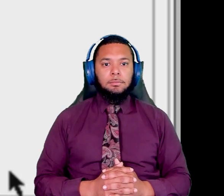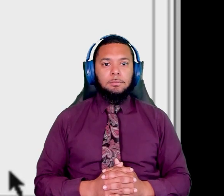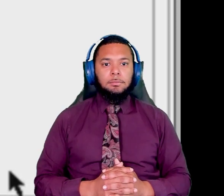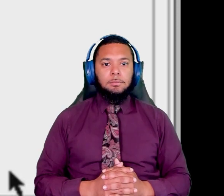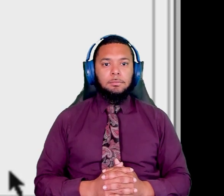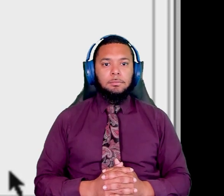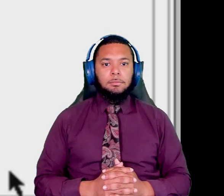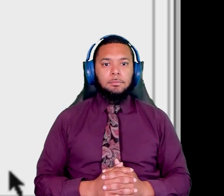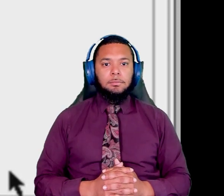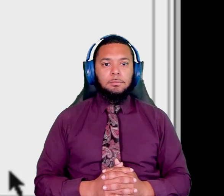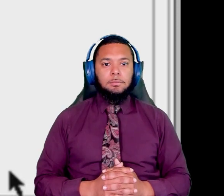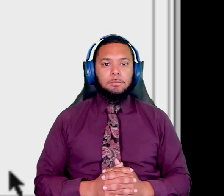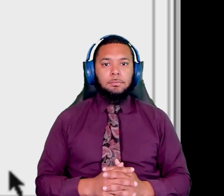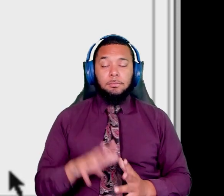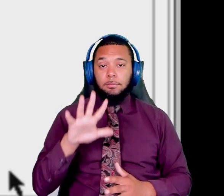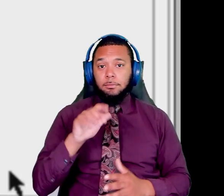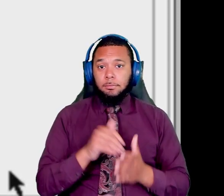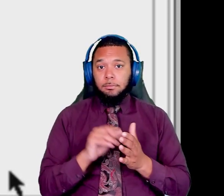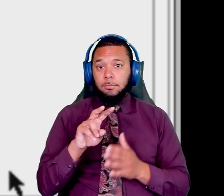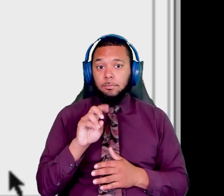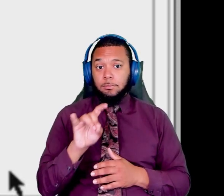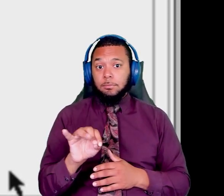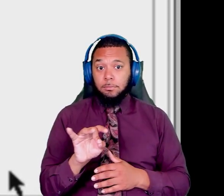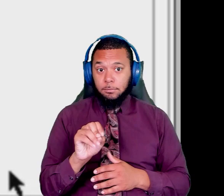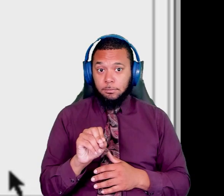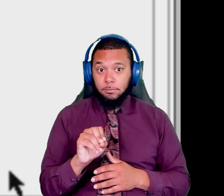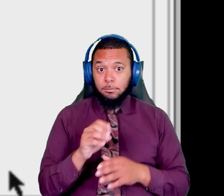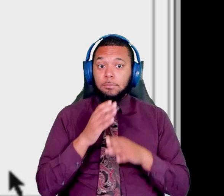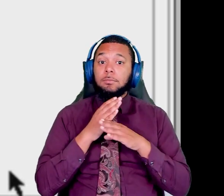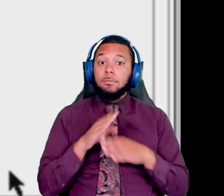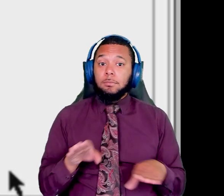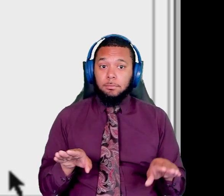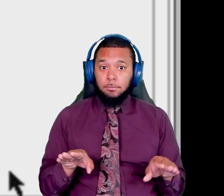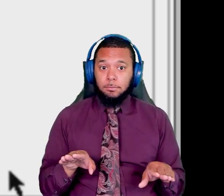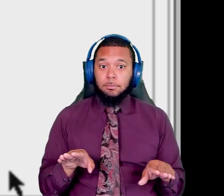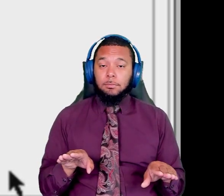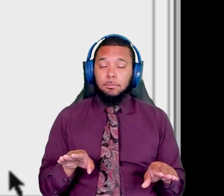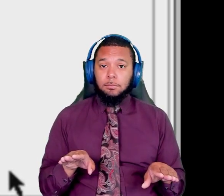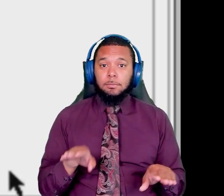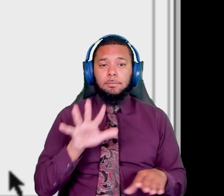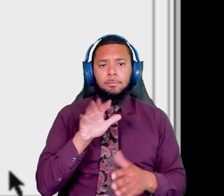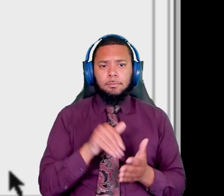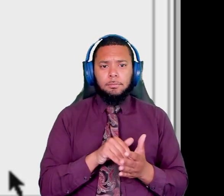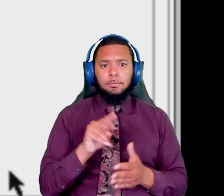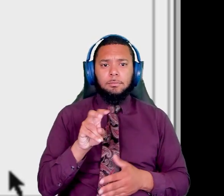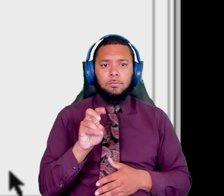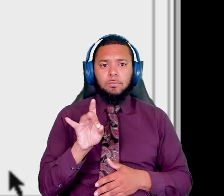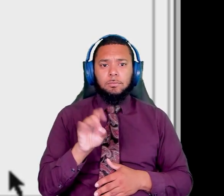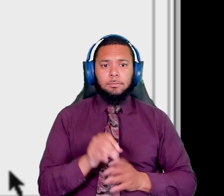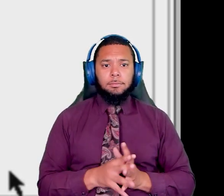But then that 5,280 was in the bottom, so we divide by